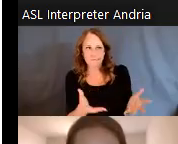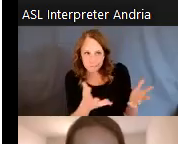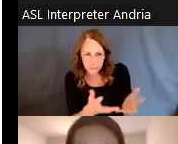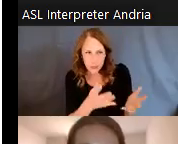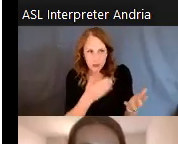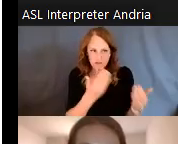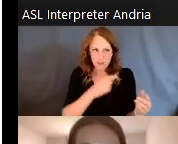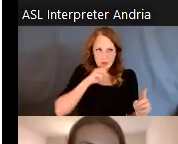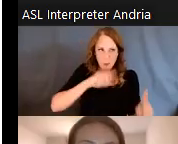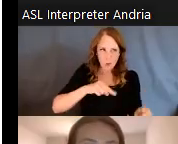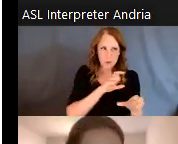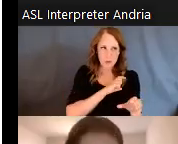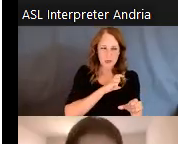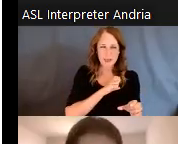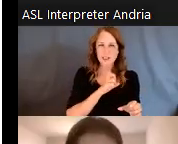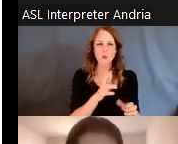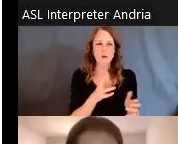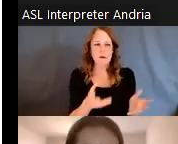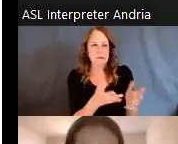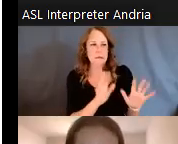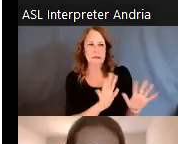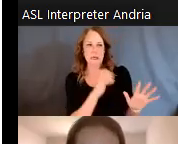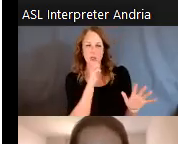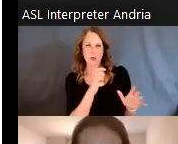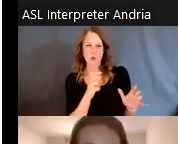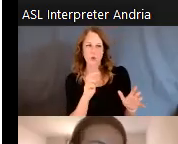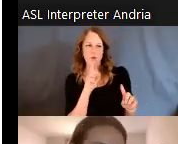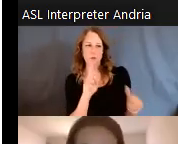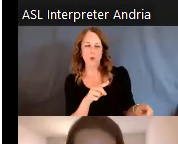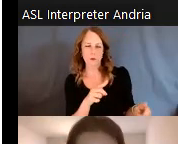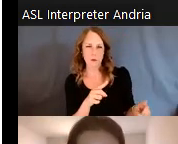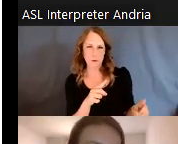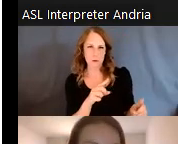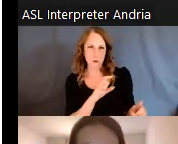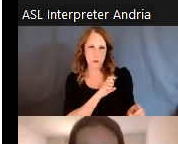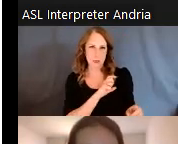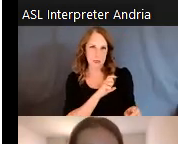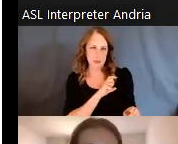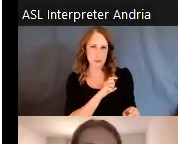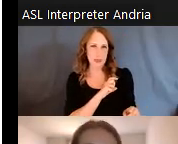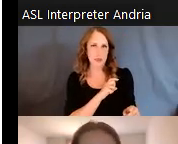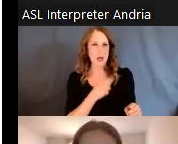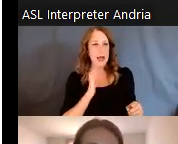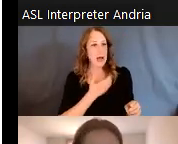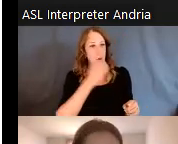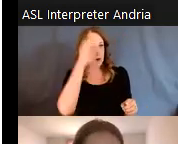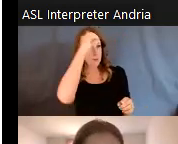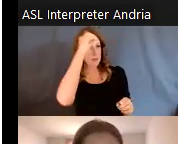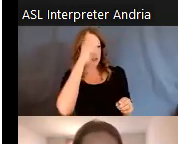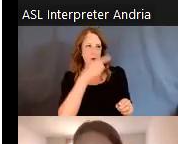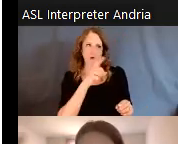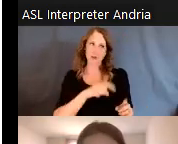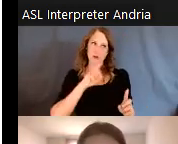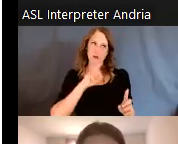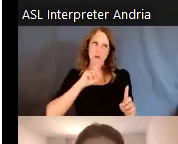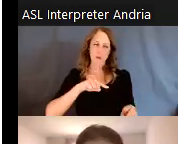police. Our opinion on whether survivors should report is